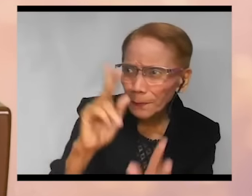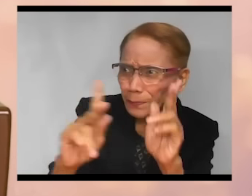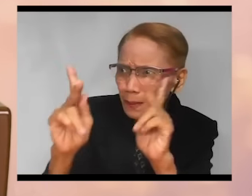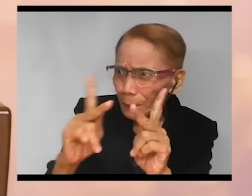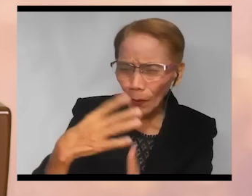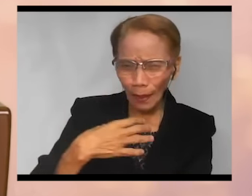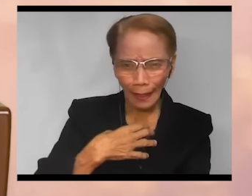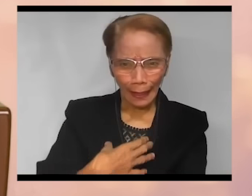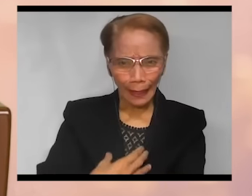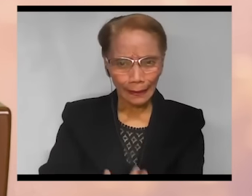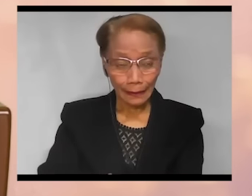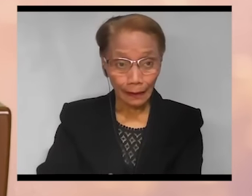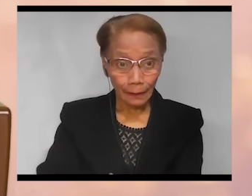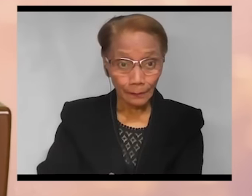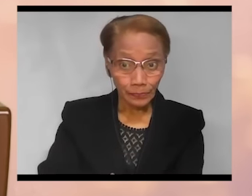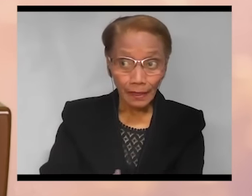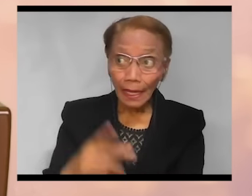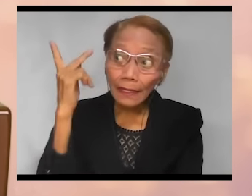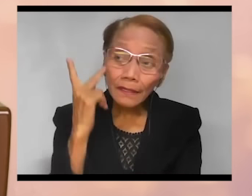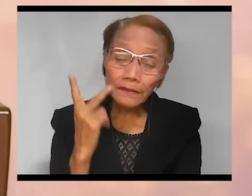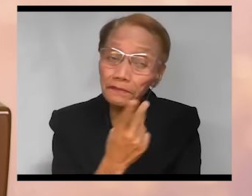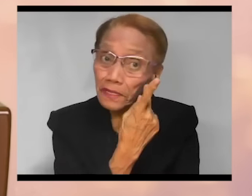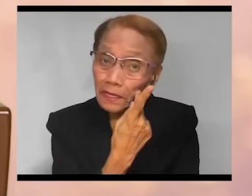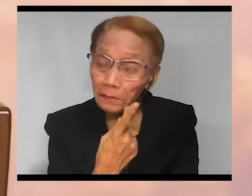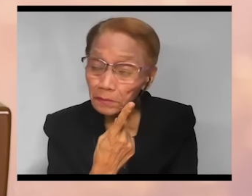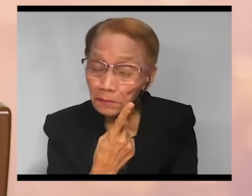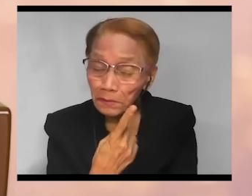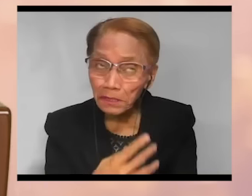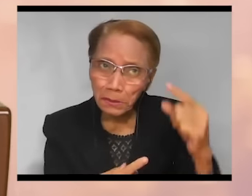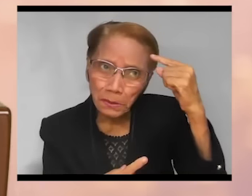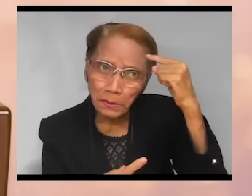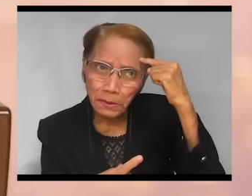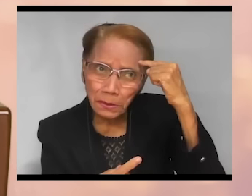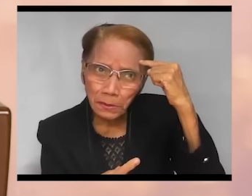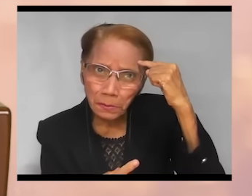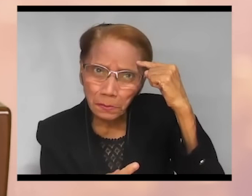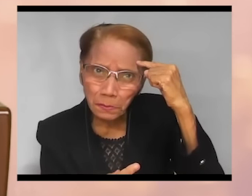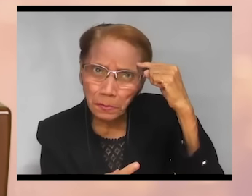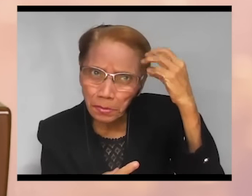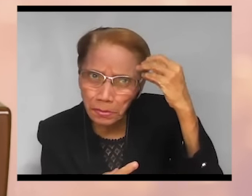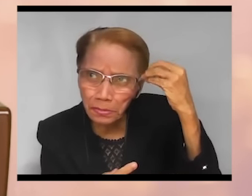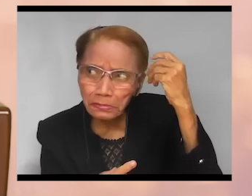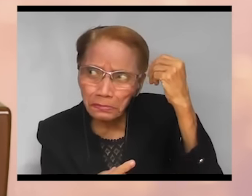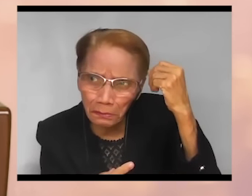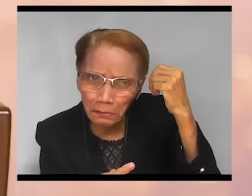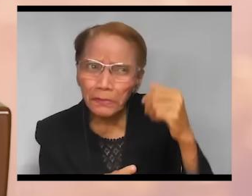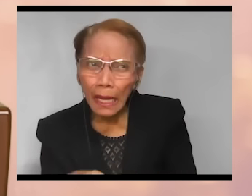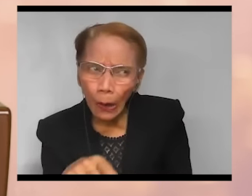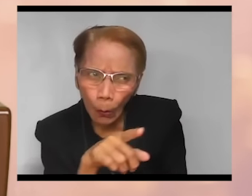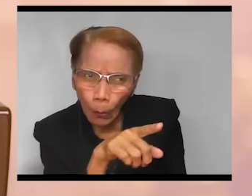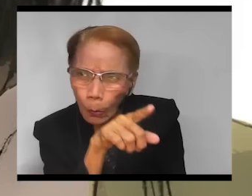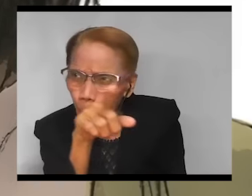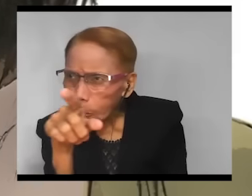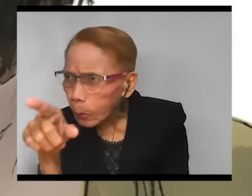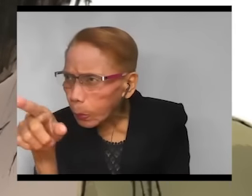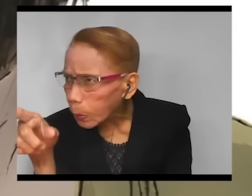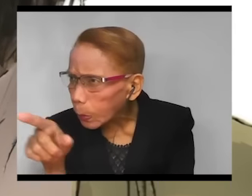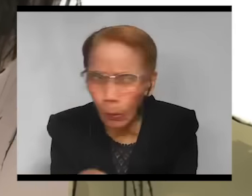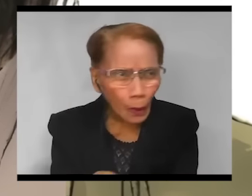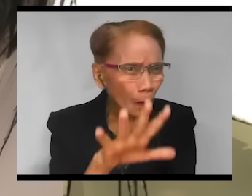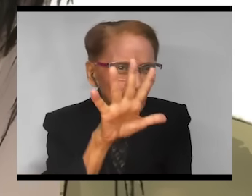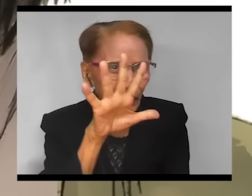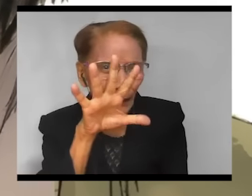And Philip, calculating in his mind, because there were around 5,000 people, he said,